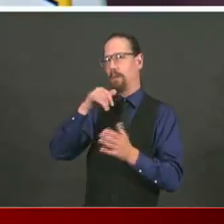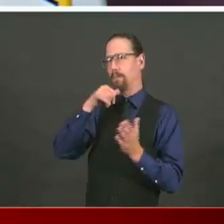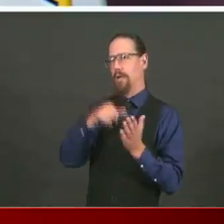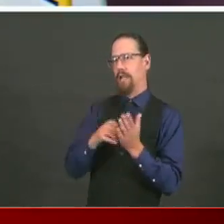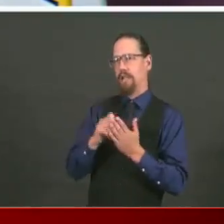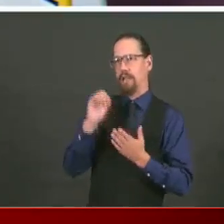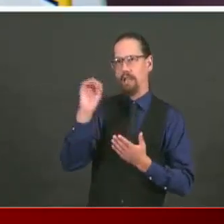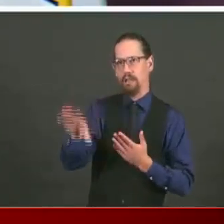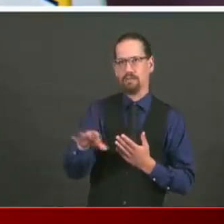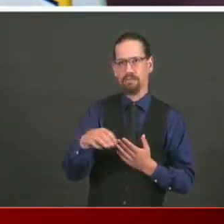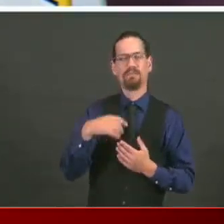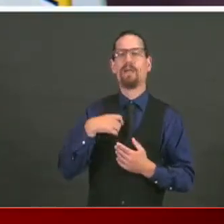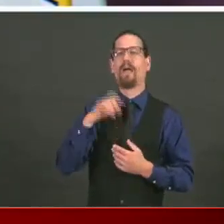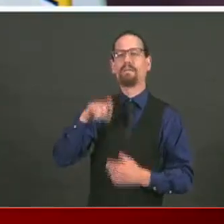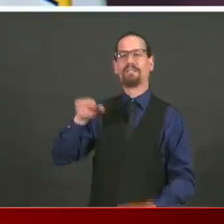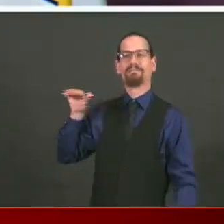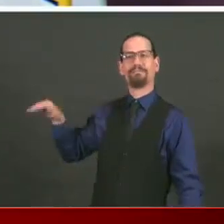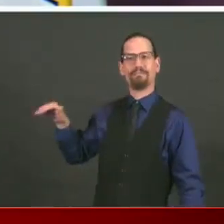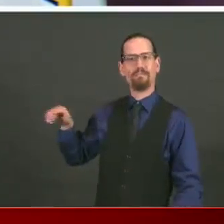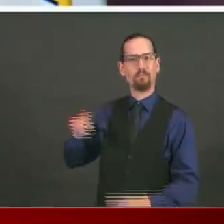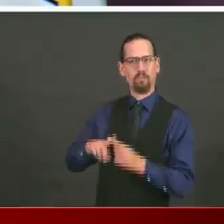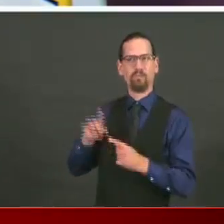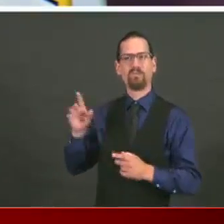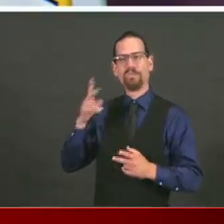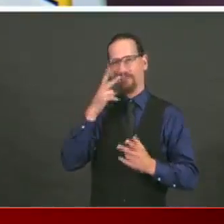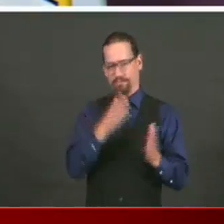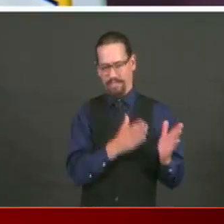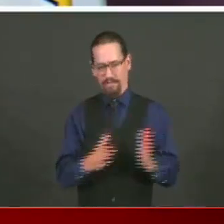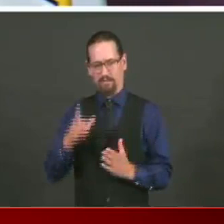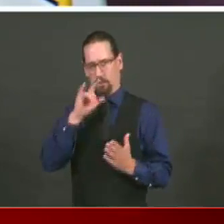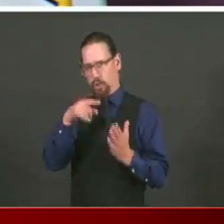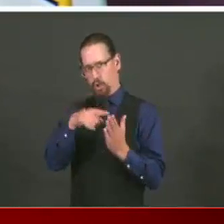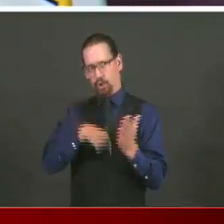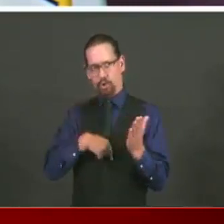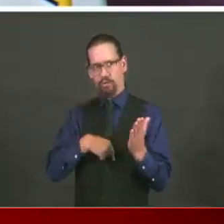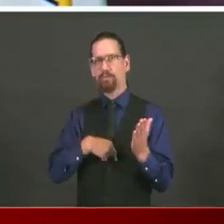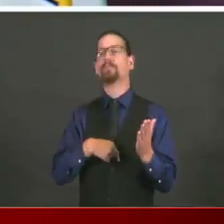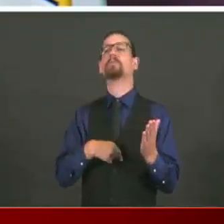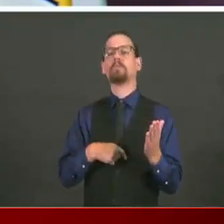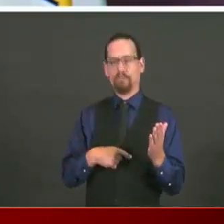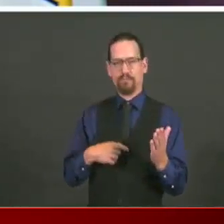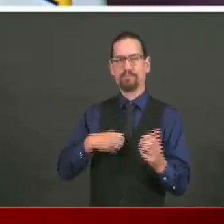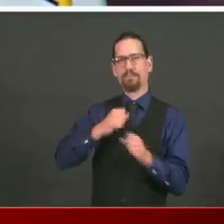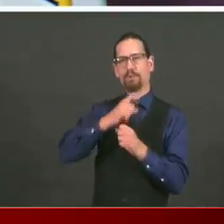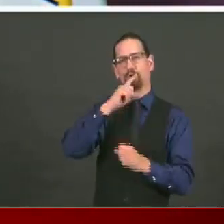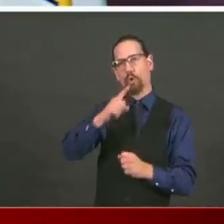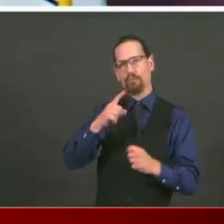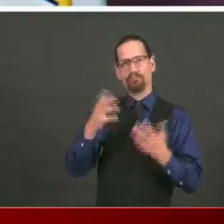to, you know, I'd like to see a plan from her that guarantees effective